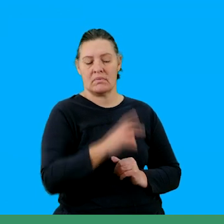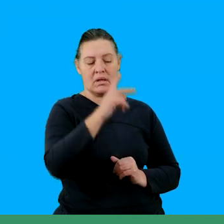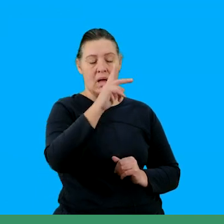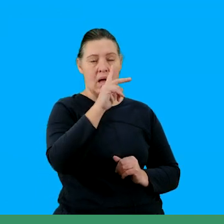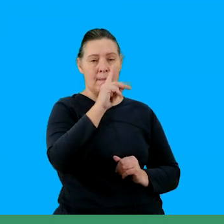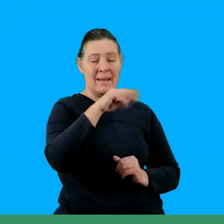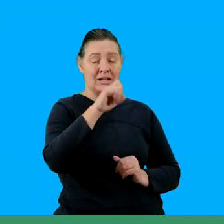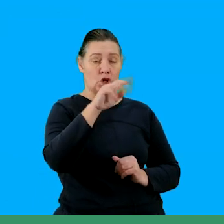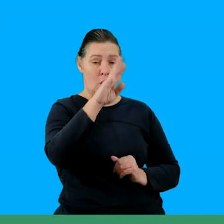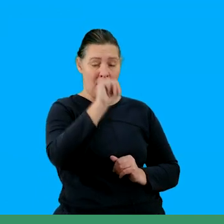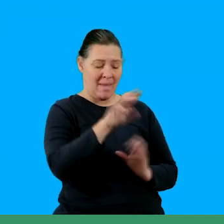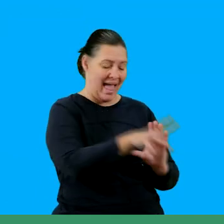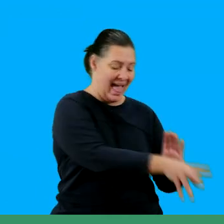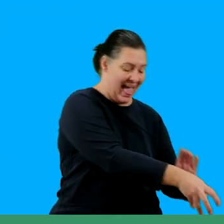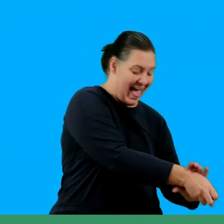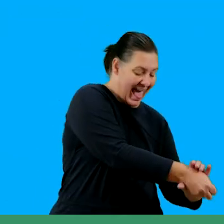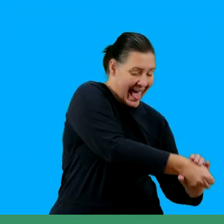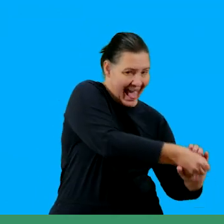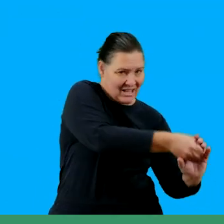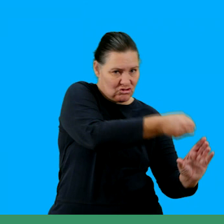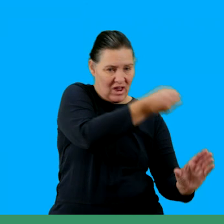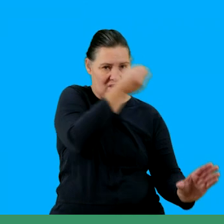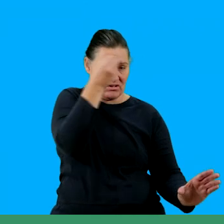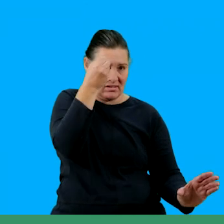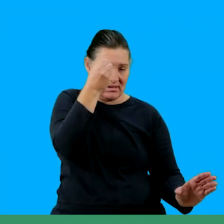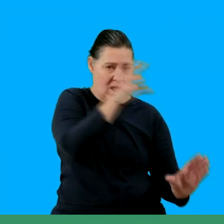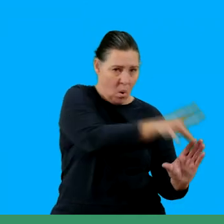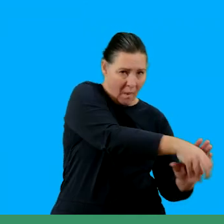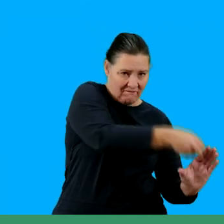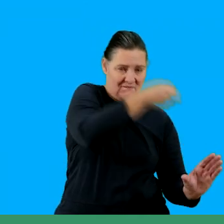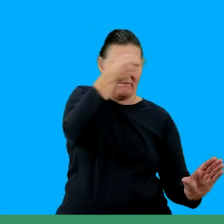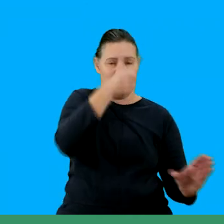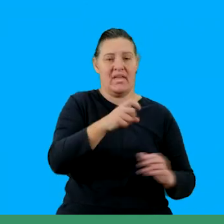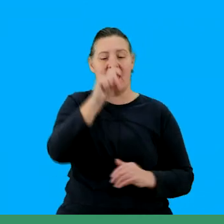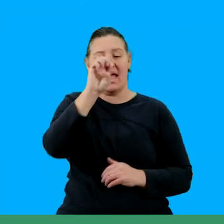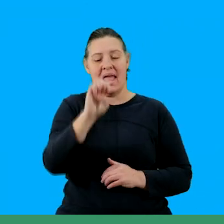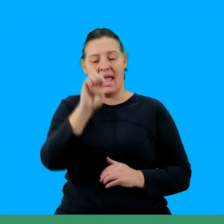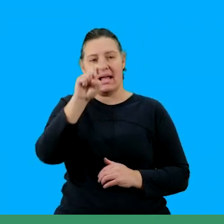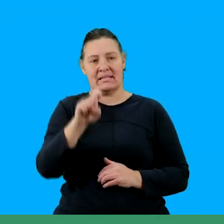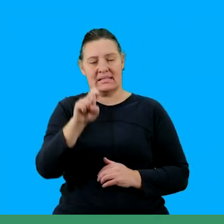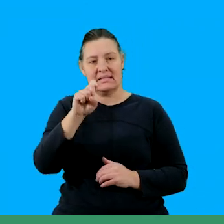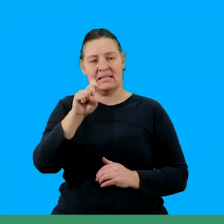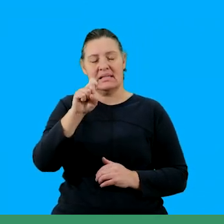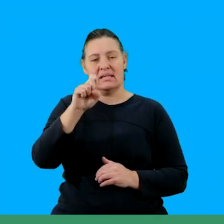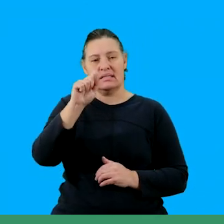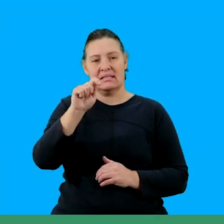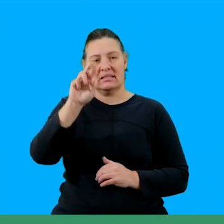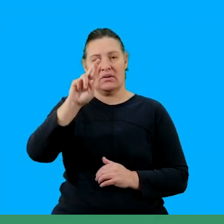extraction of